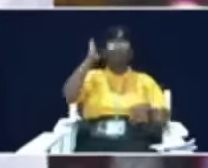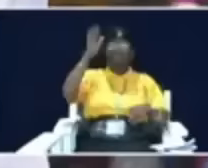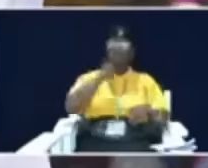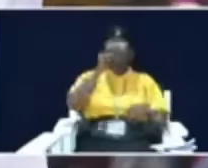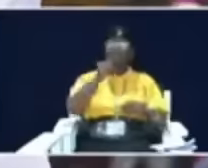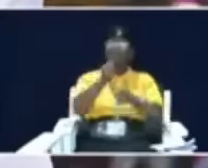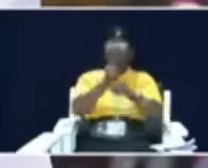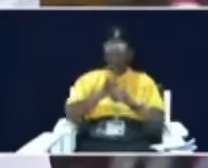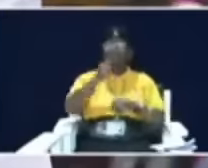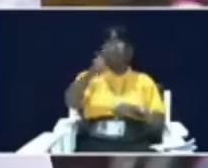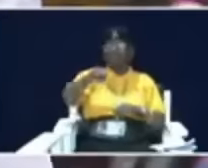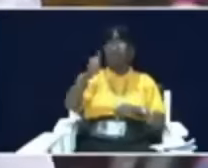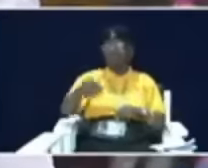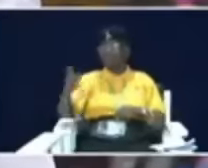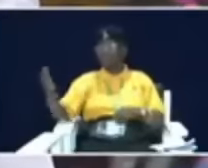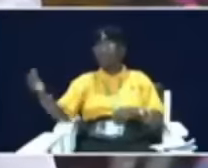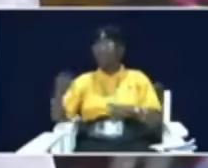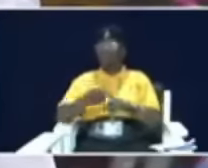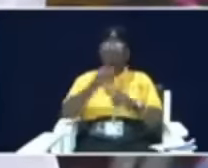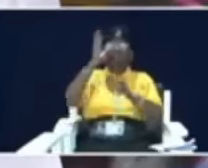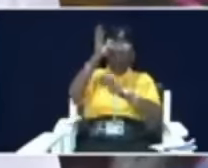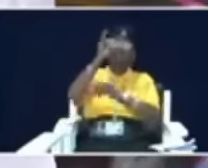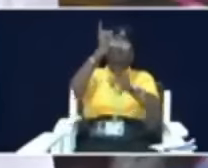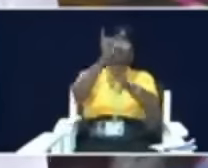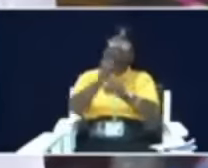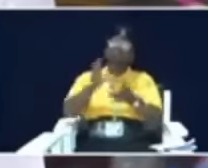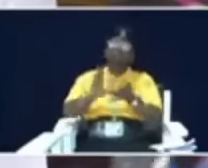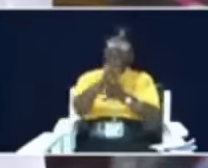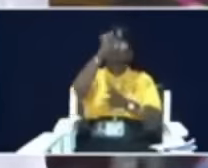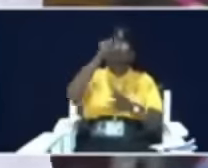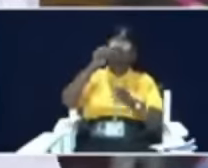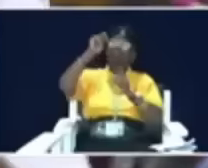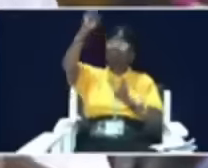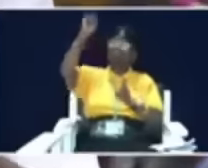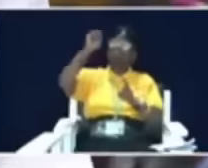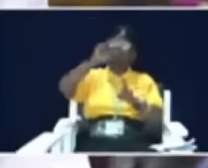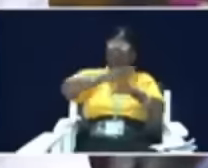Just believe Him. Don't doubt.